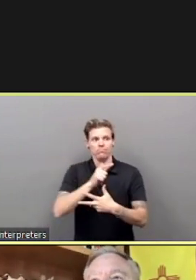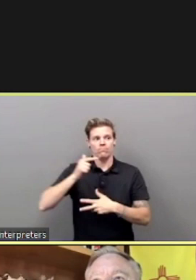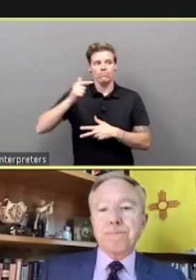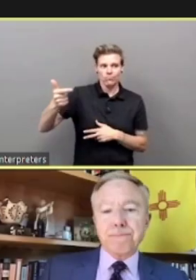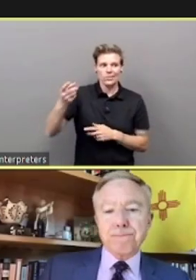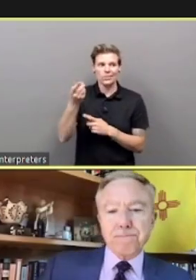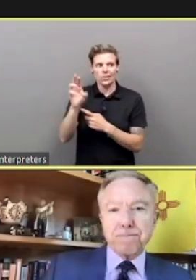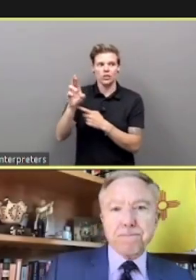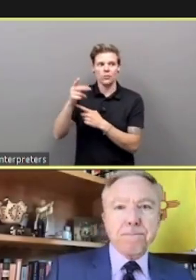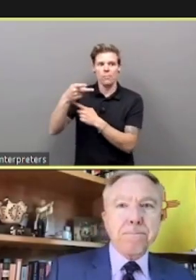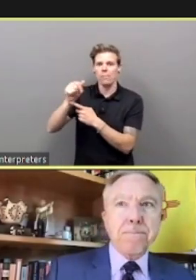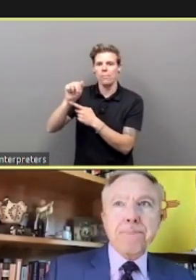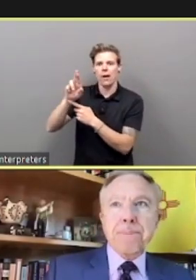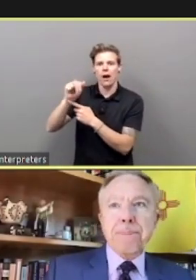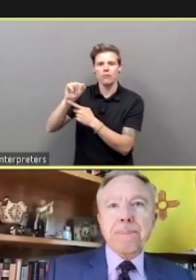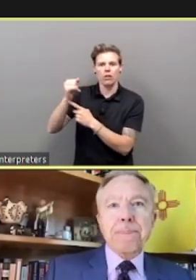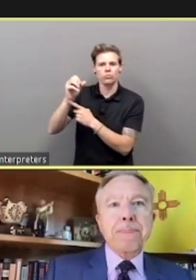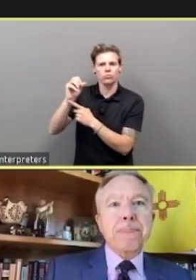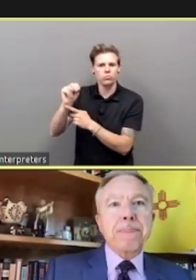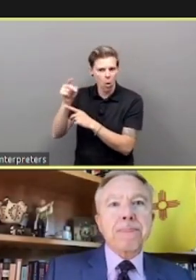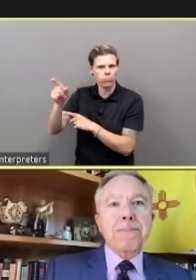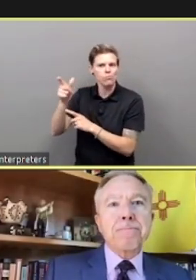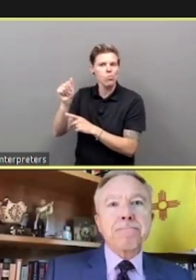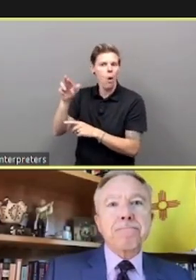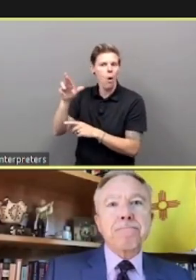Laura. Great, thank you, David.